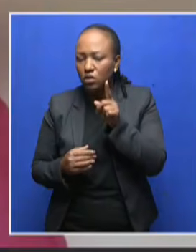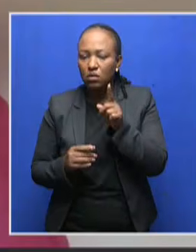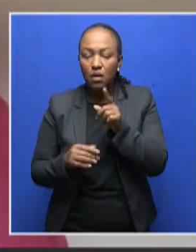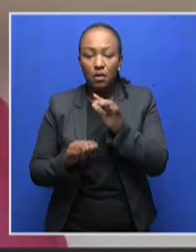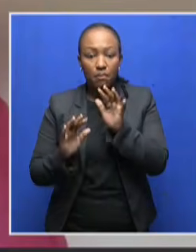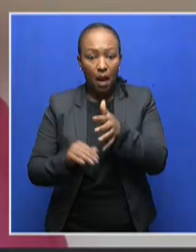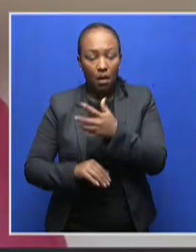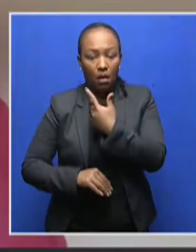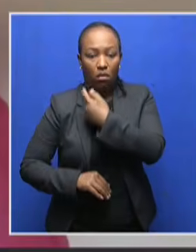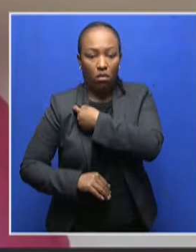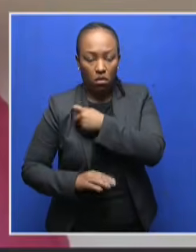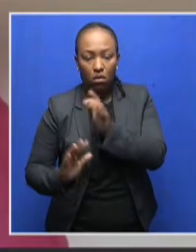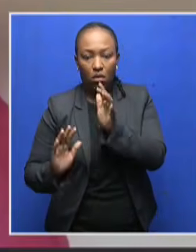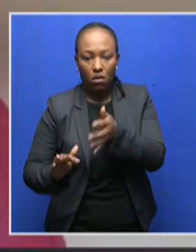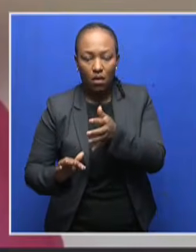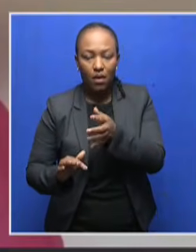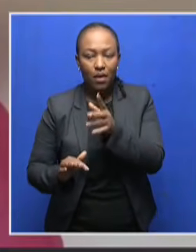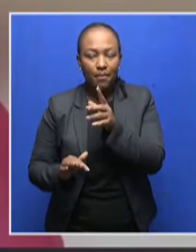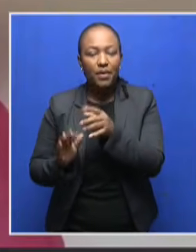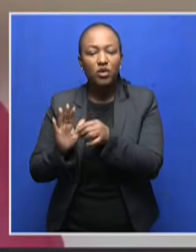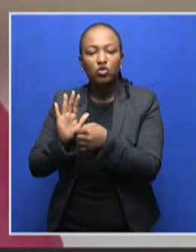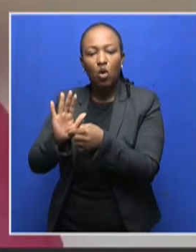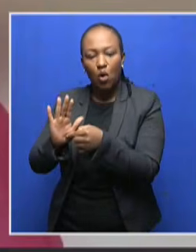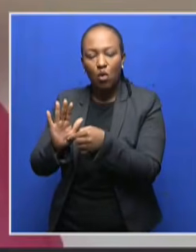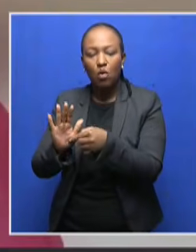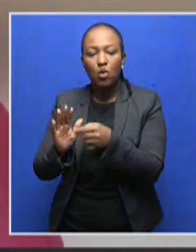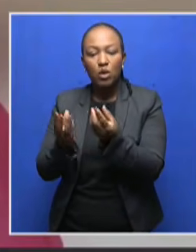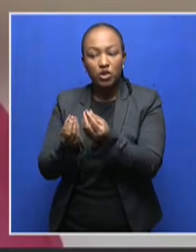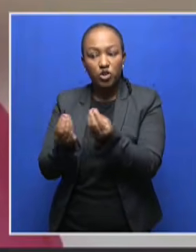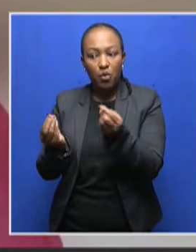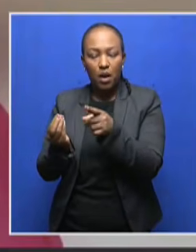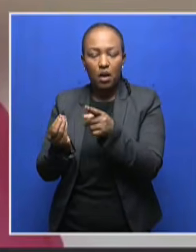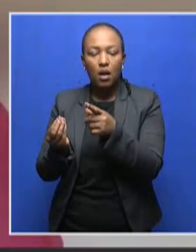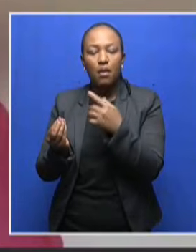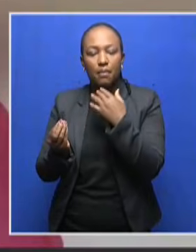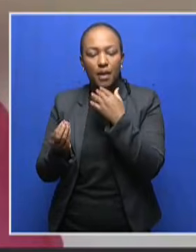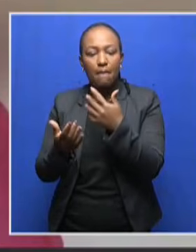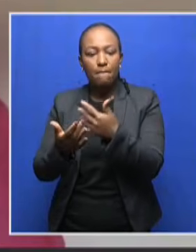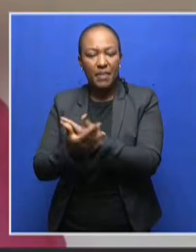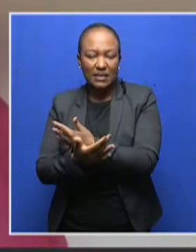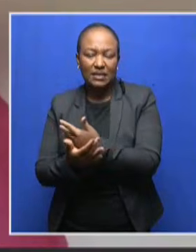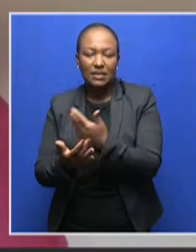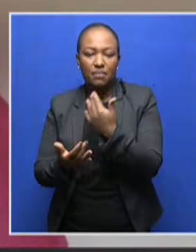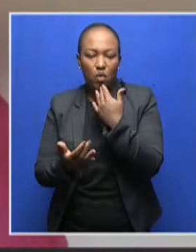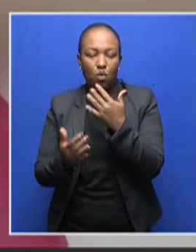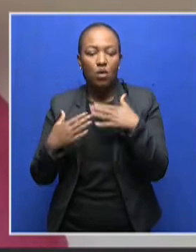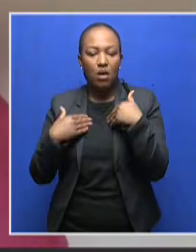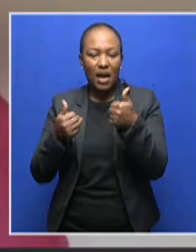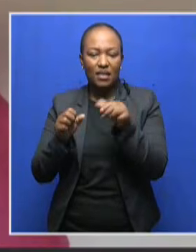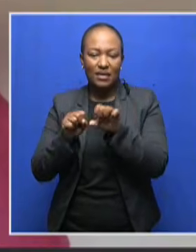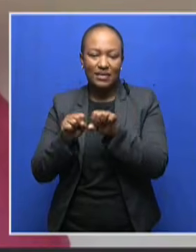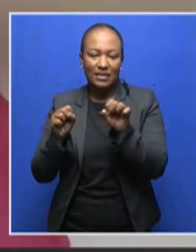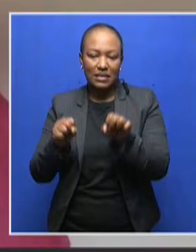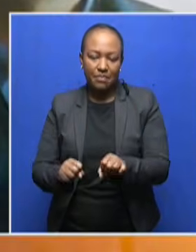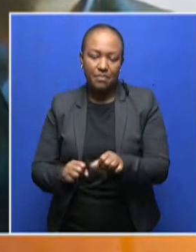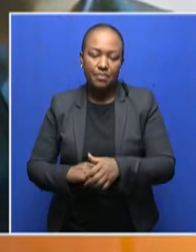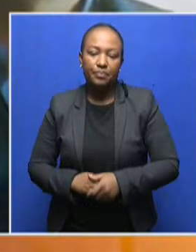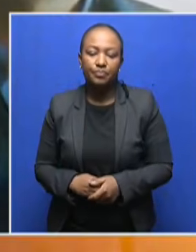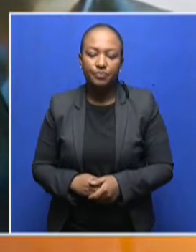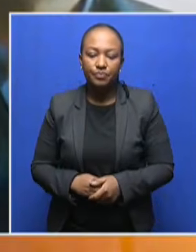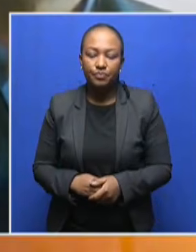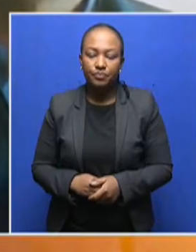immunization problem, it can be a sign that vulnerable children are being missed by the health system more broadly. Professor